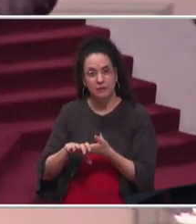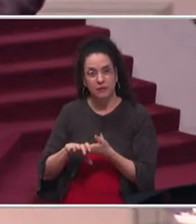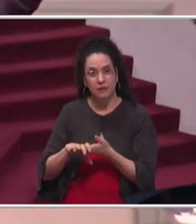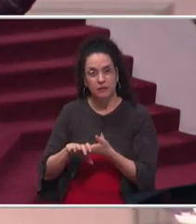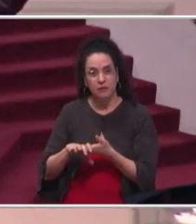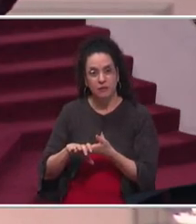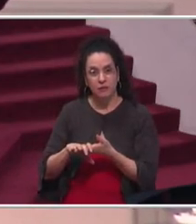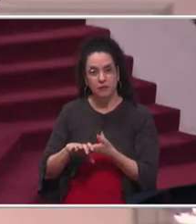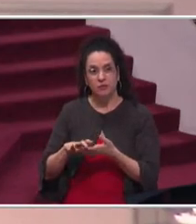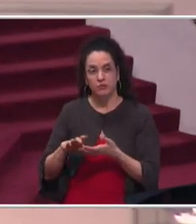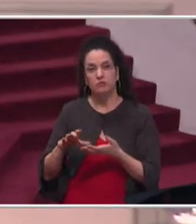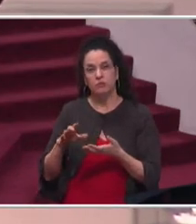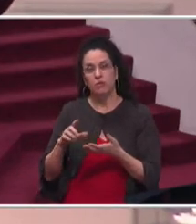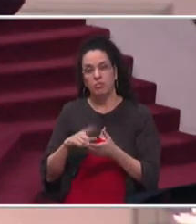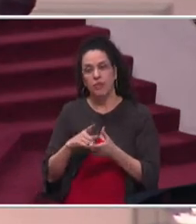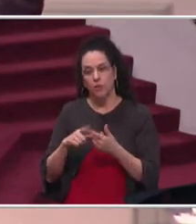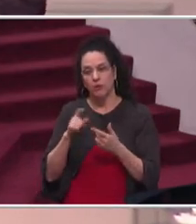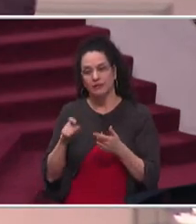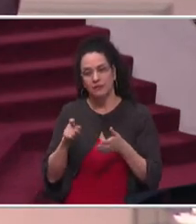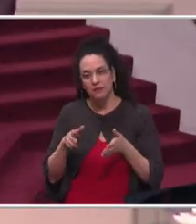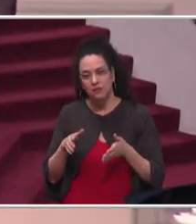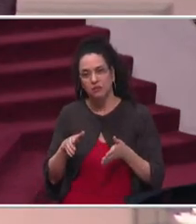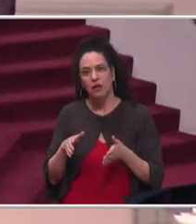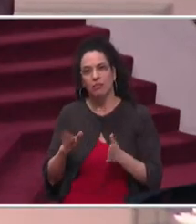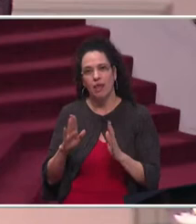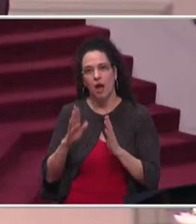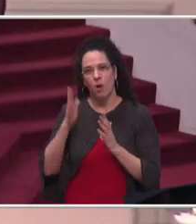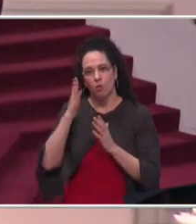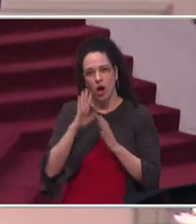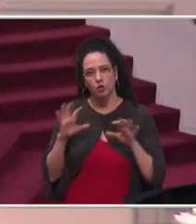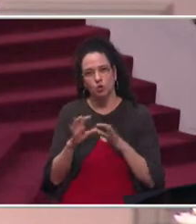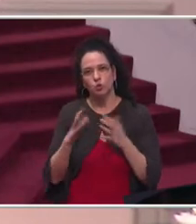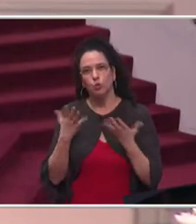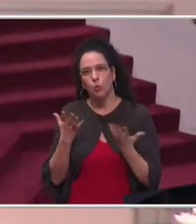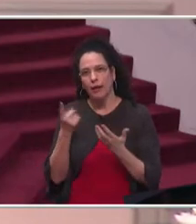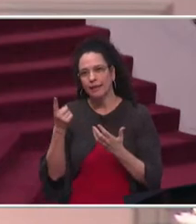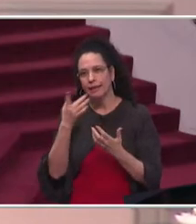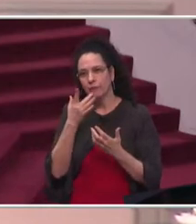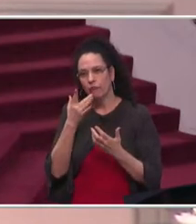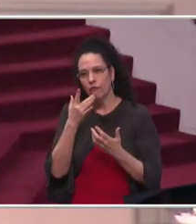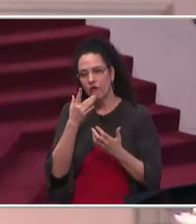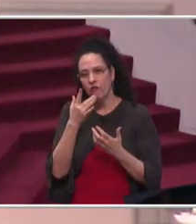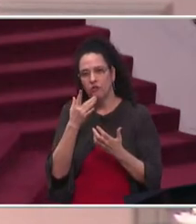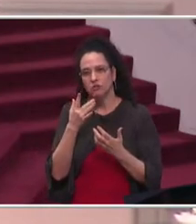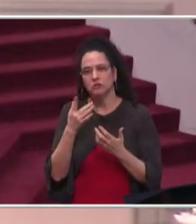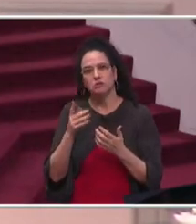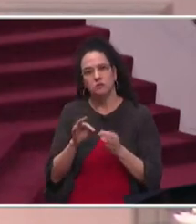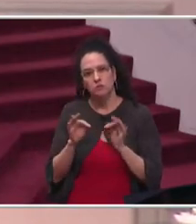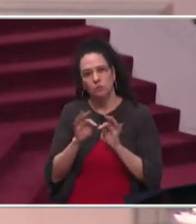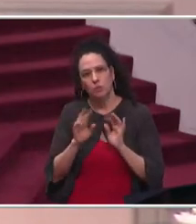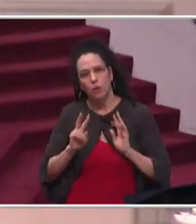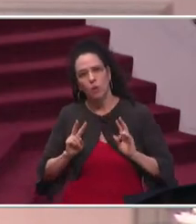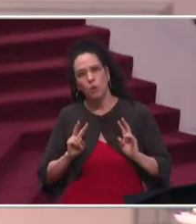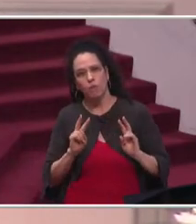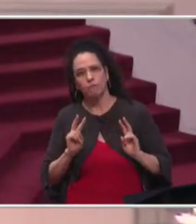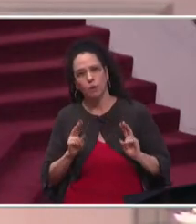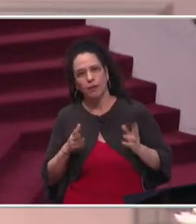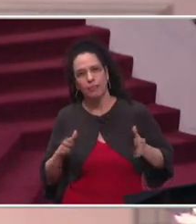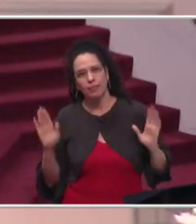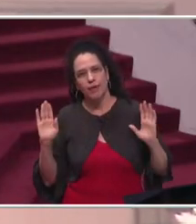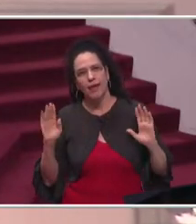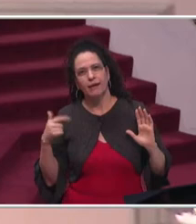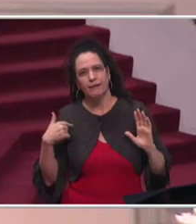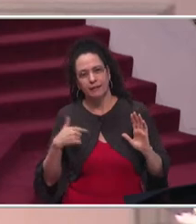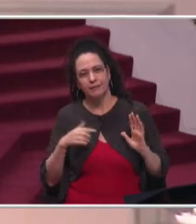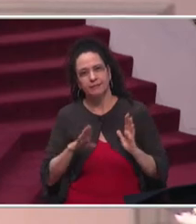to do what God wants to do. And if we're looking forward to new things, then look forward and let us develop